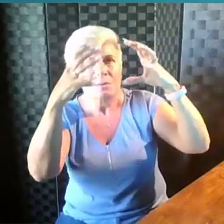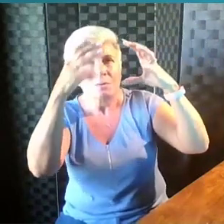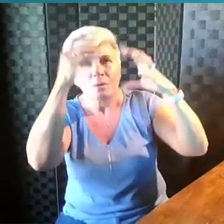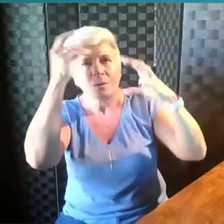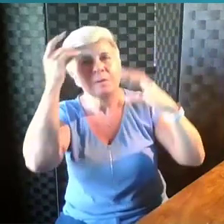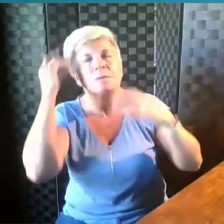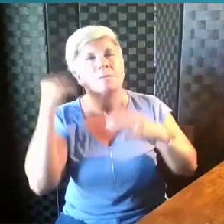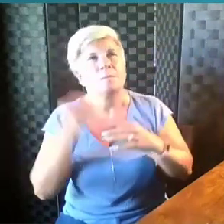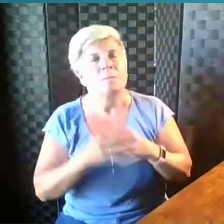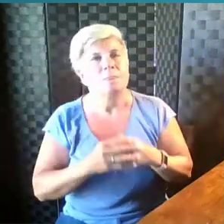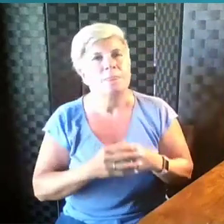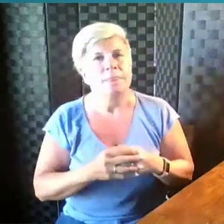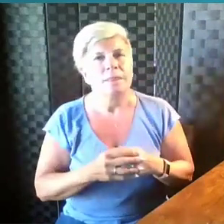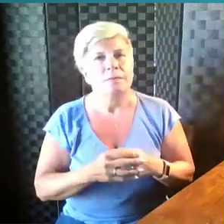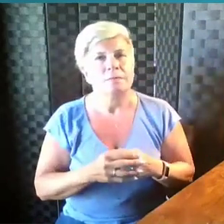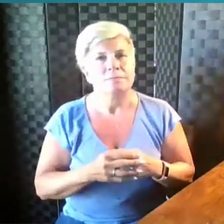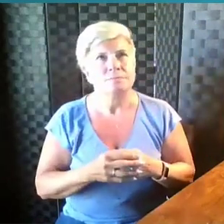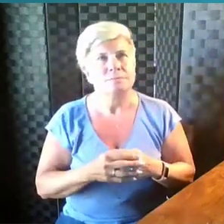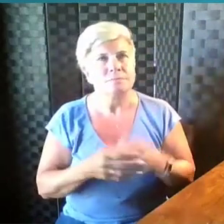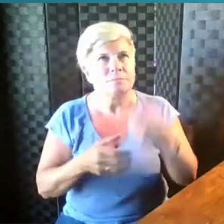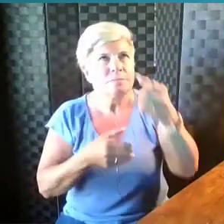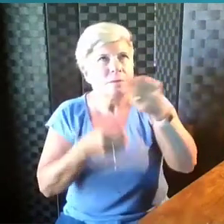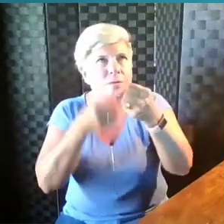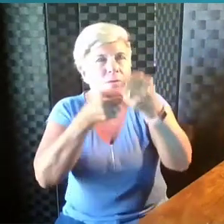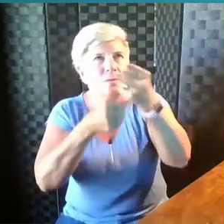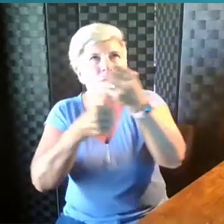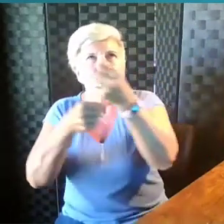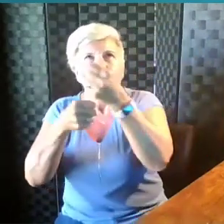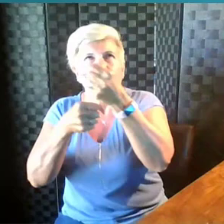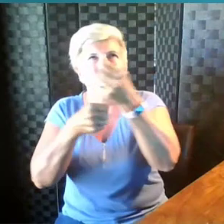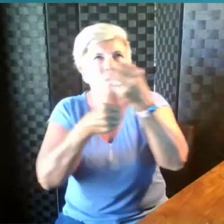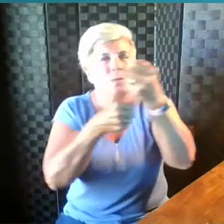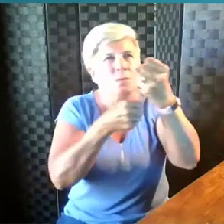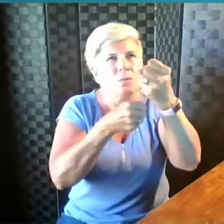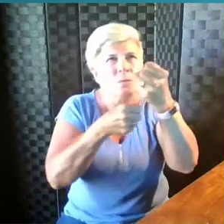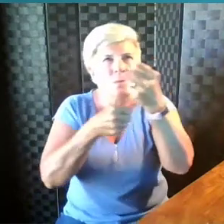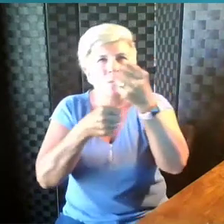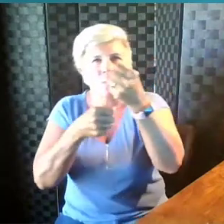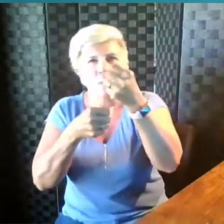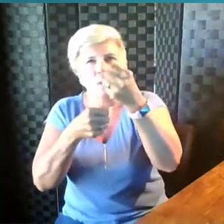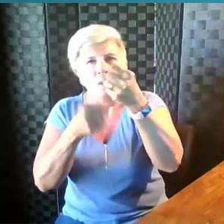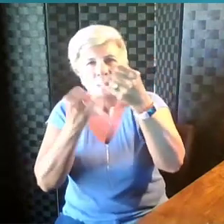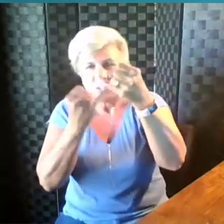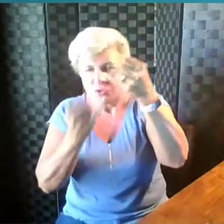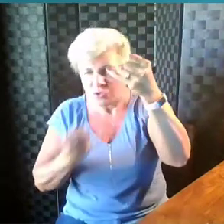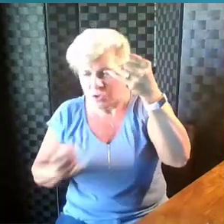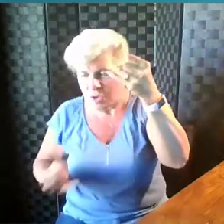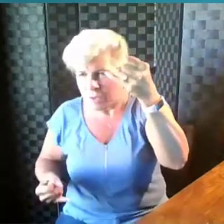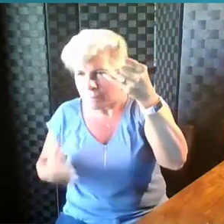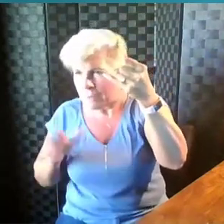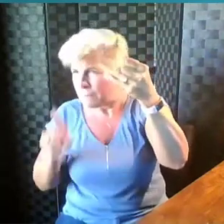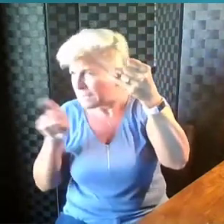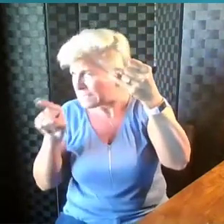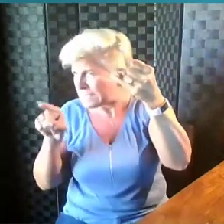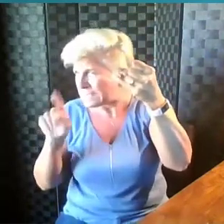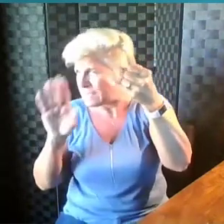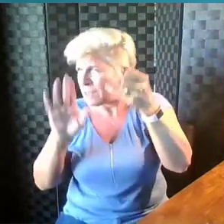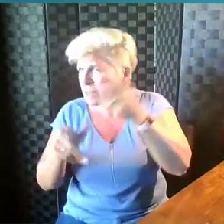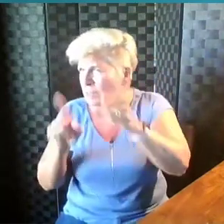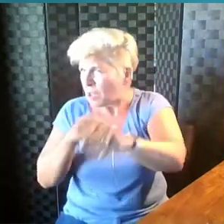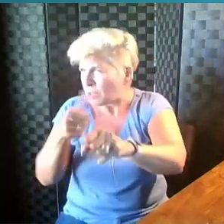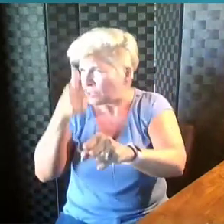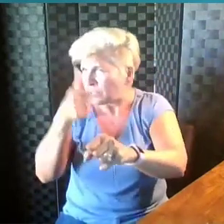Some other strings might be longer or shorter than yours, and that's okay. Just bring it down at your